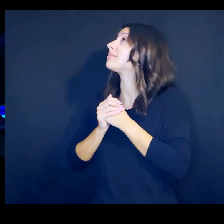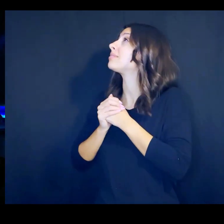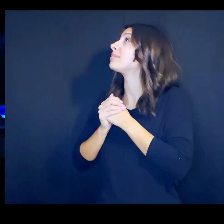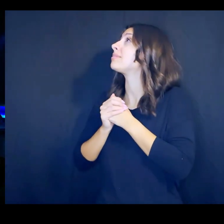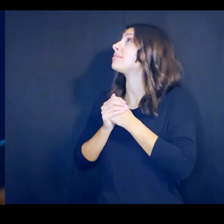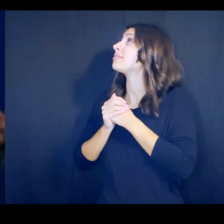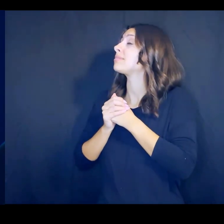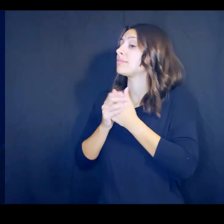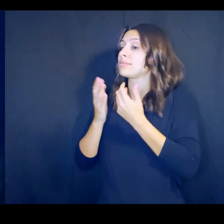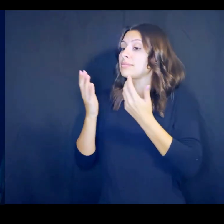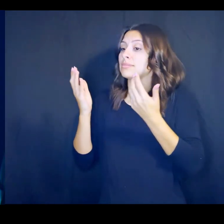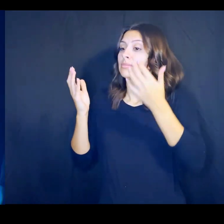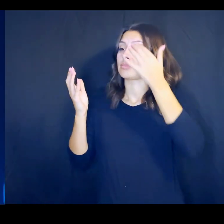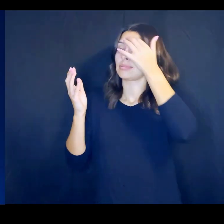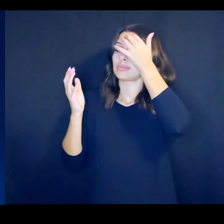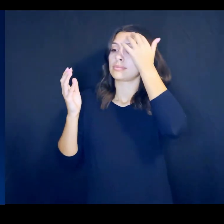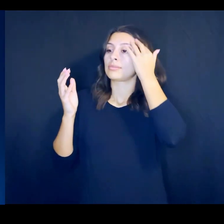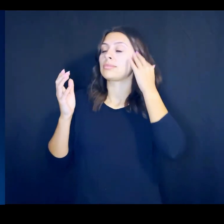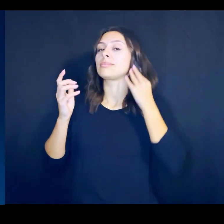Lift your hands and lift this up.